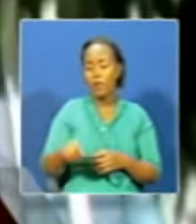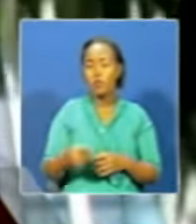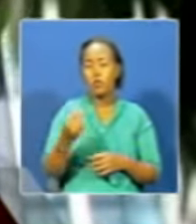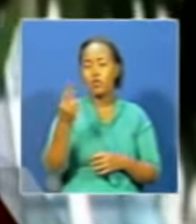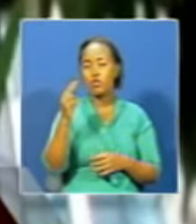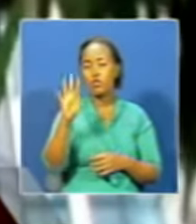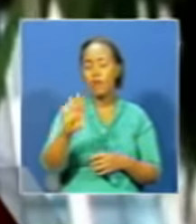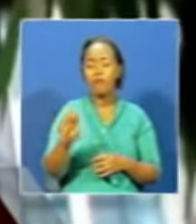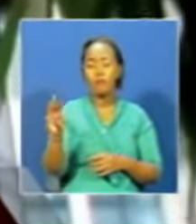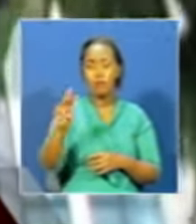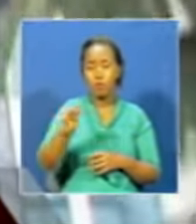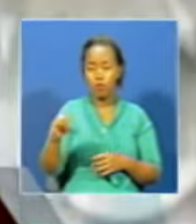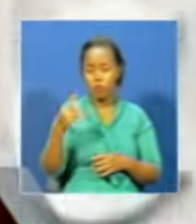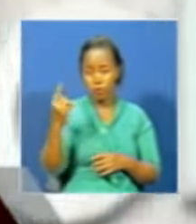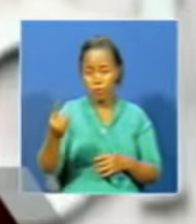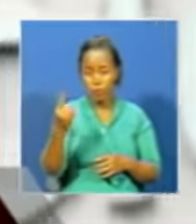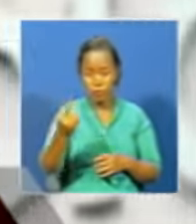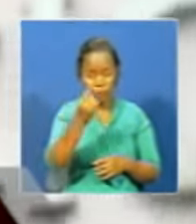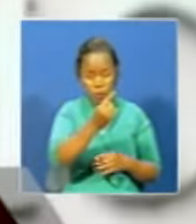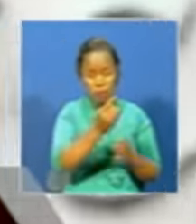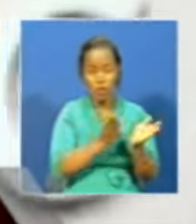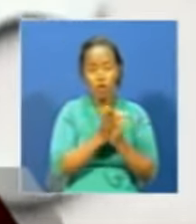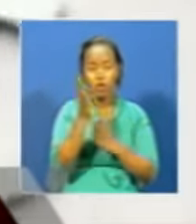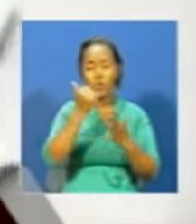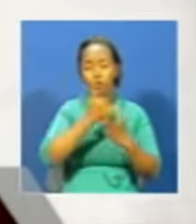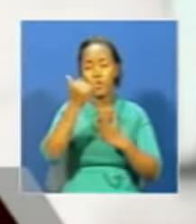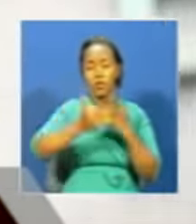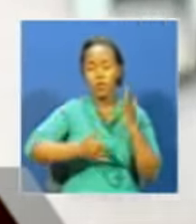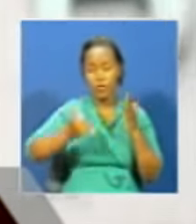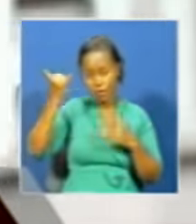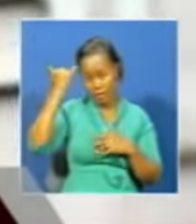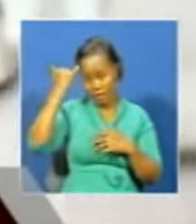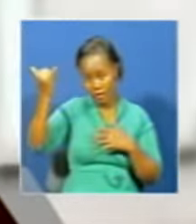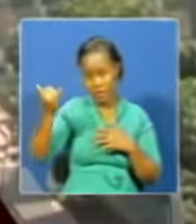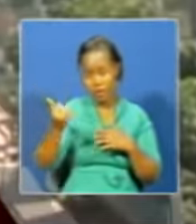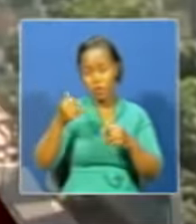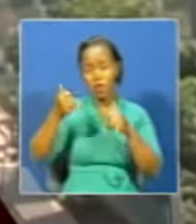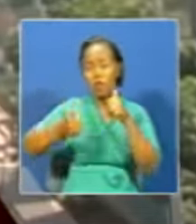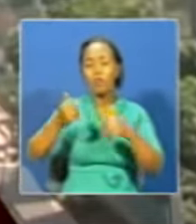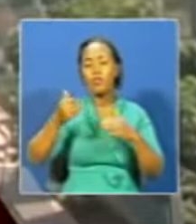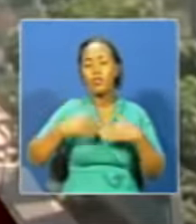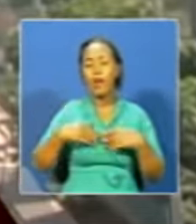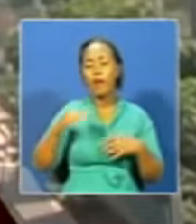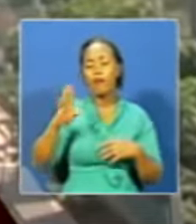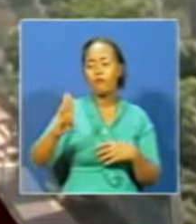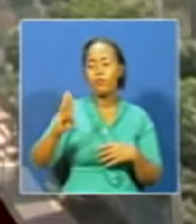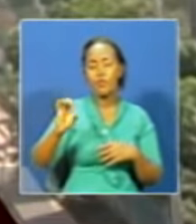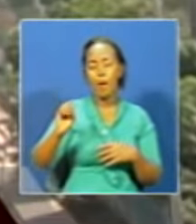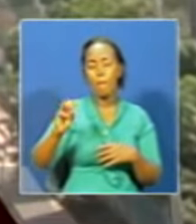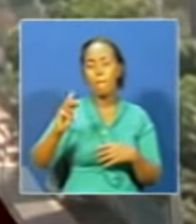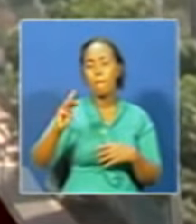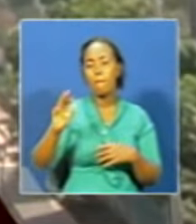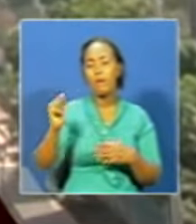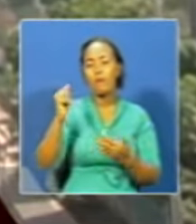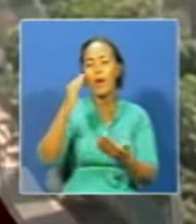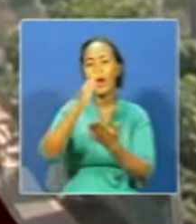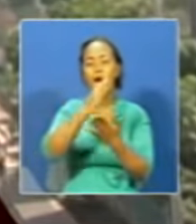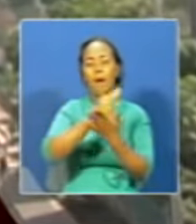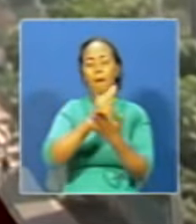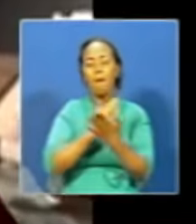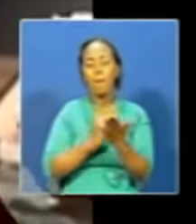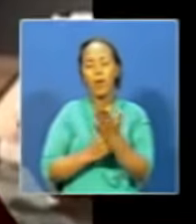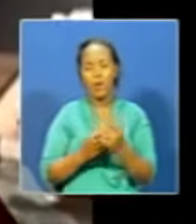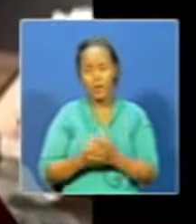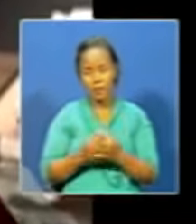three startups under its Insurance Innovation Sandbox, dubbed Bima Lab Accelerator Program. The three startups,